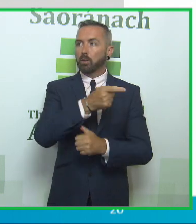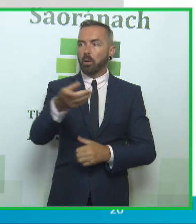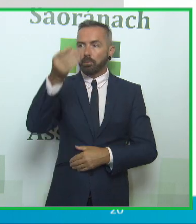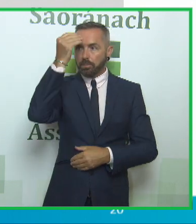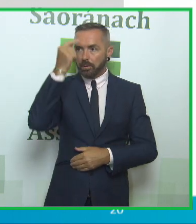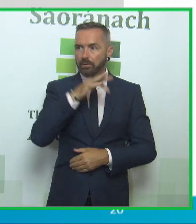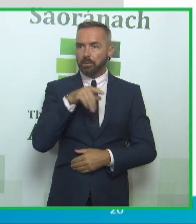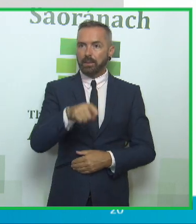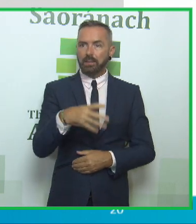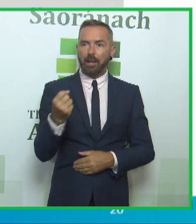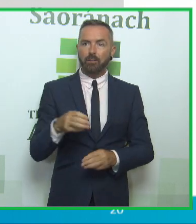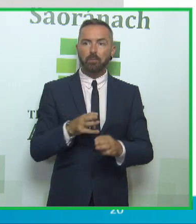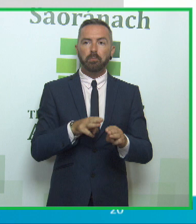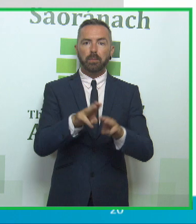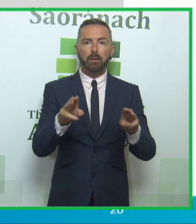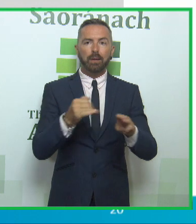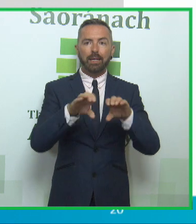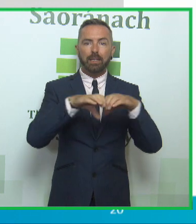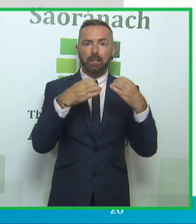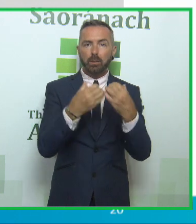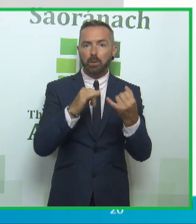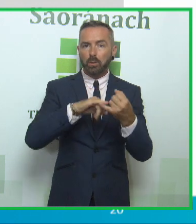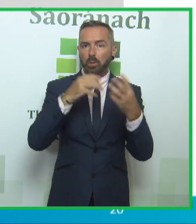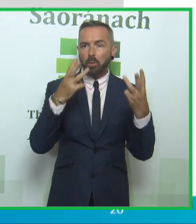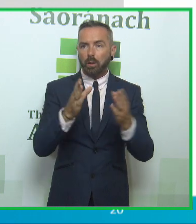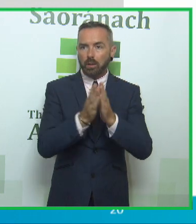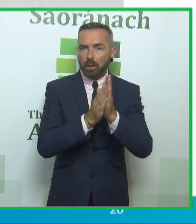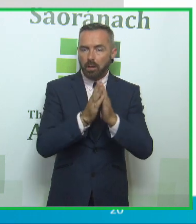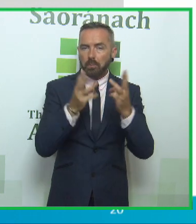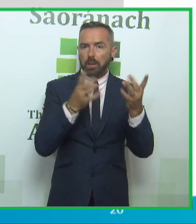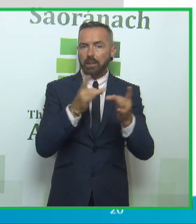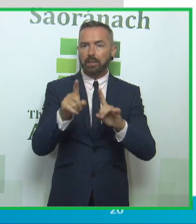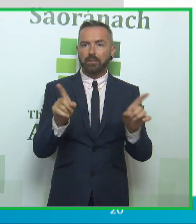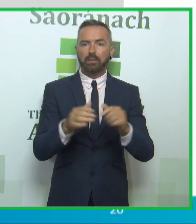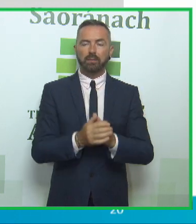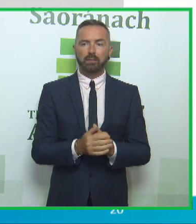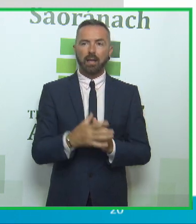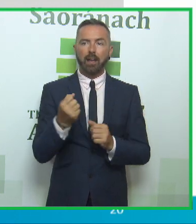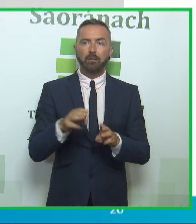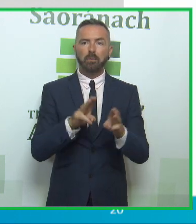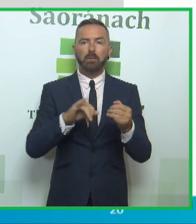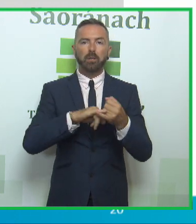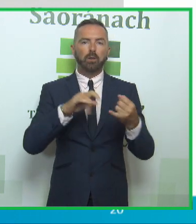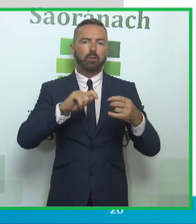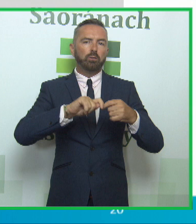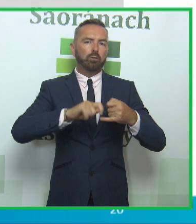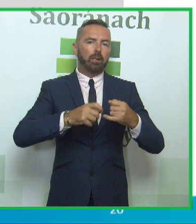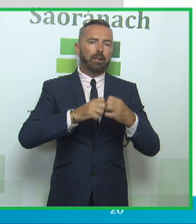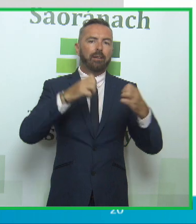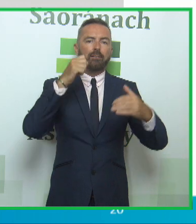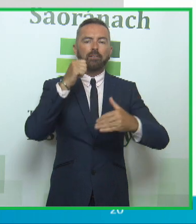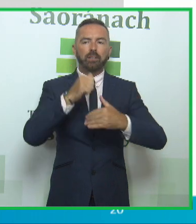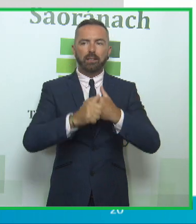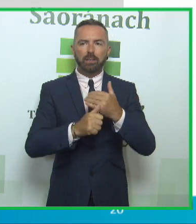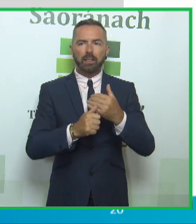have people on the ground that are passionate about making a difference. And we have people that go to work every day trying to get people over